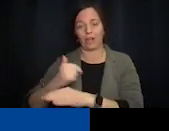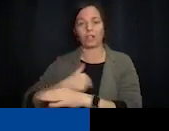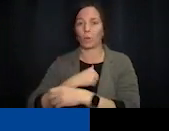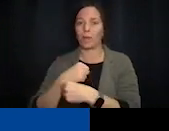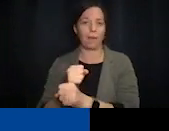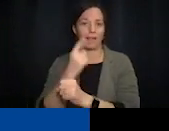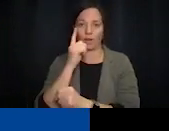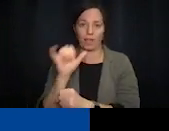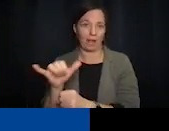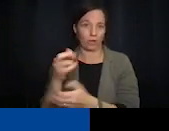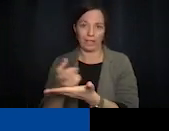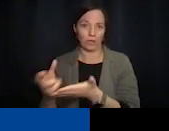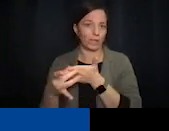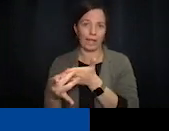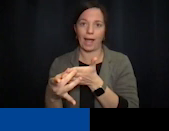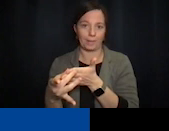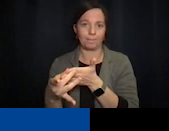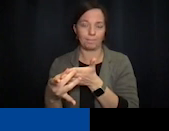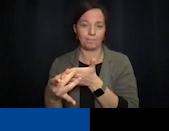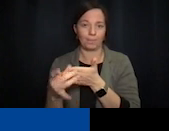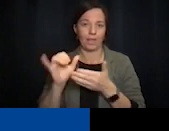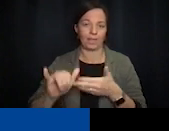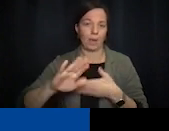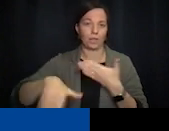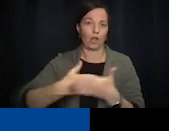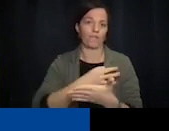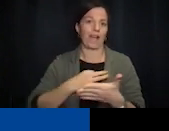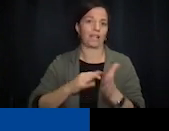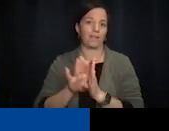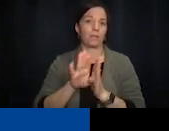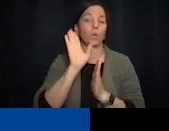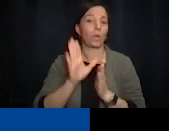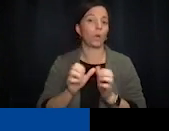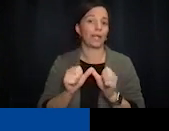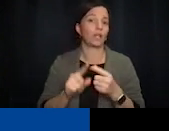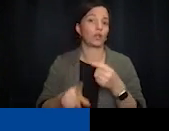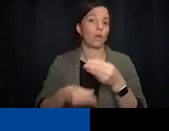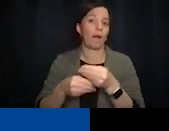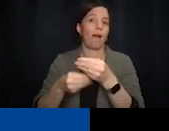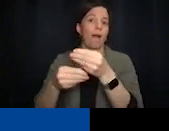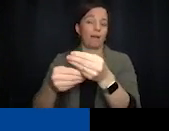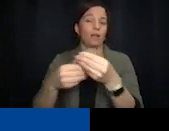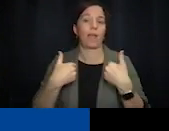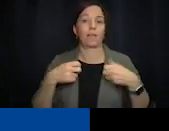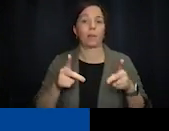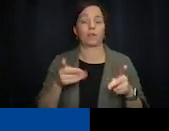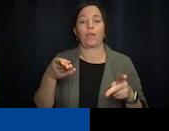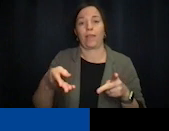that resource guide. That was all faculty developed, and we'll continue to add to it. And there's an opportunity